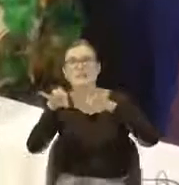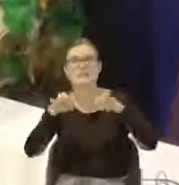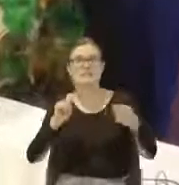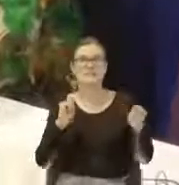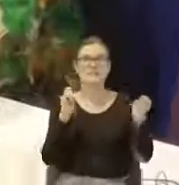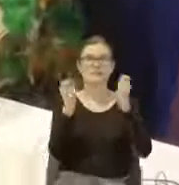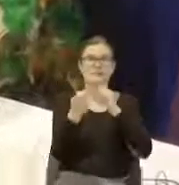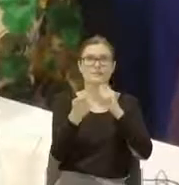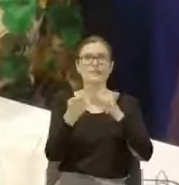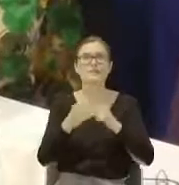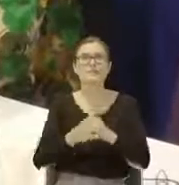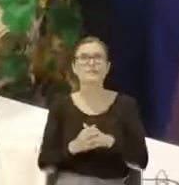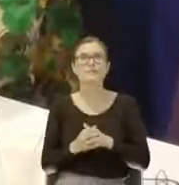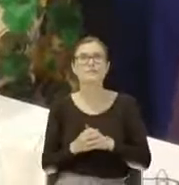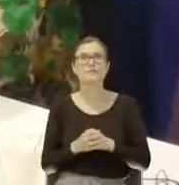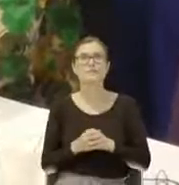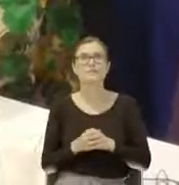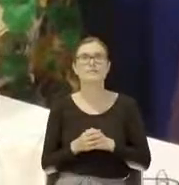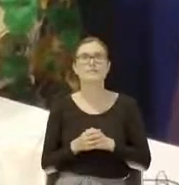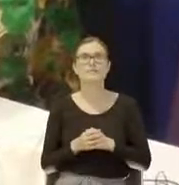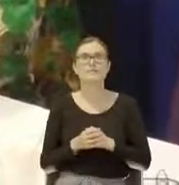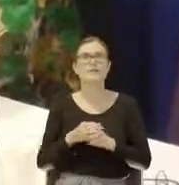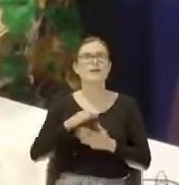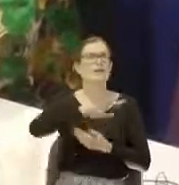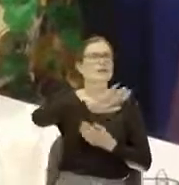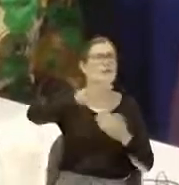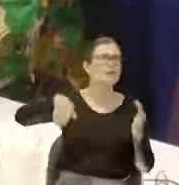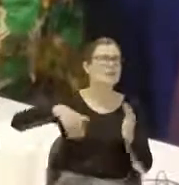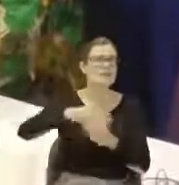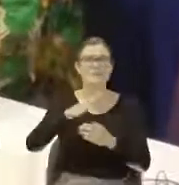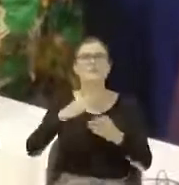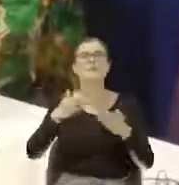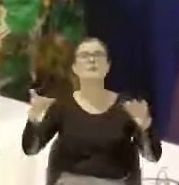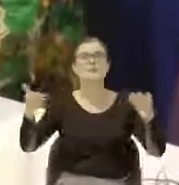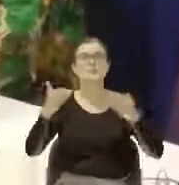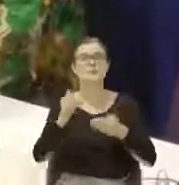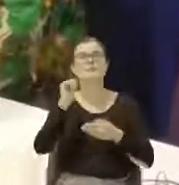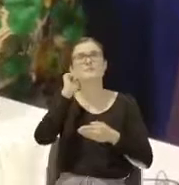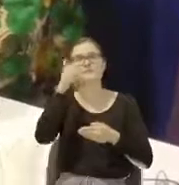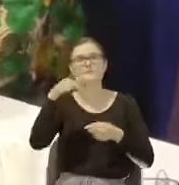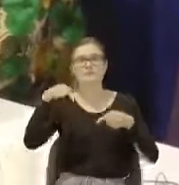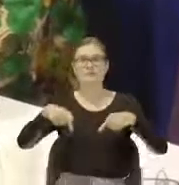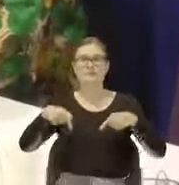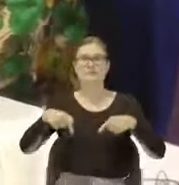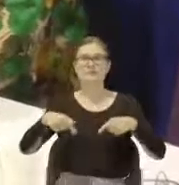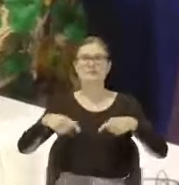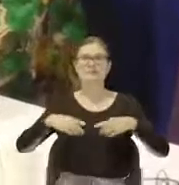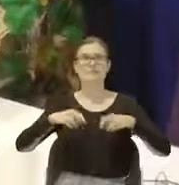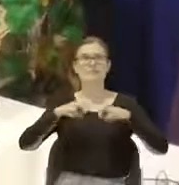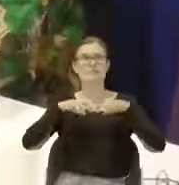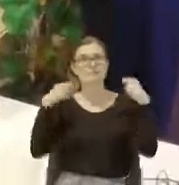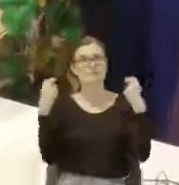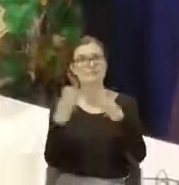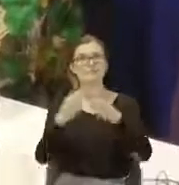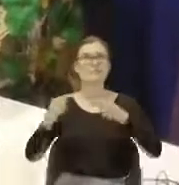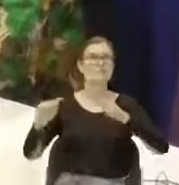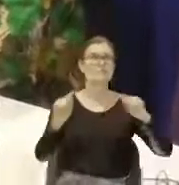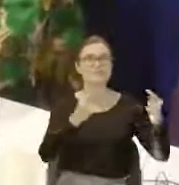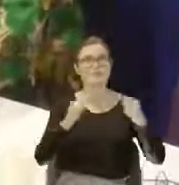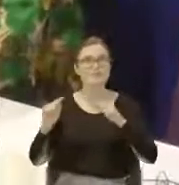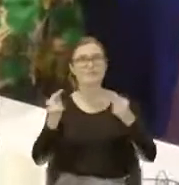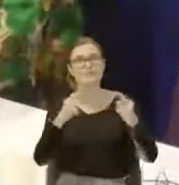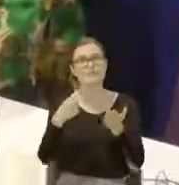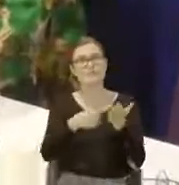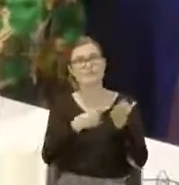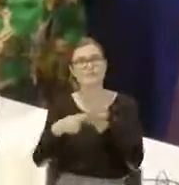governments roundtable tomorrow, where we deepen some of the discussions from today. I think fittingly, the two themes of the